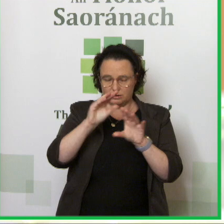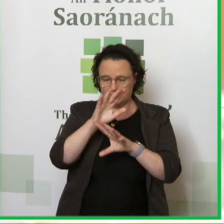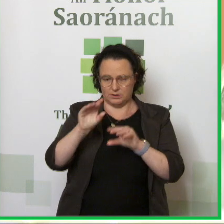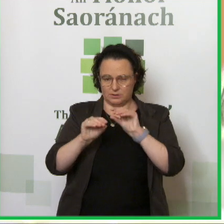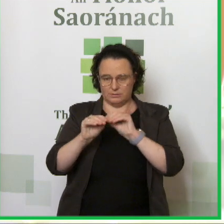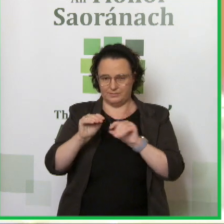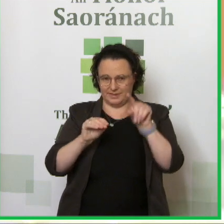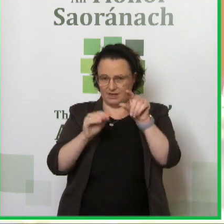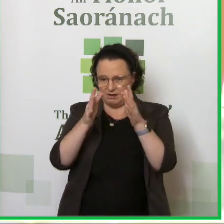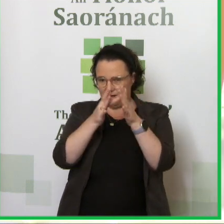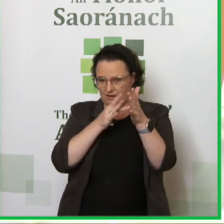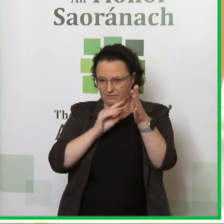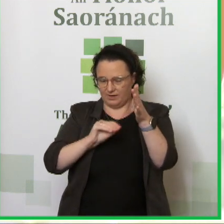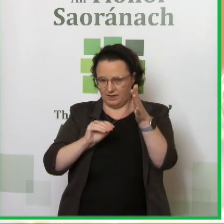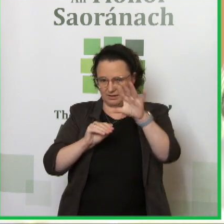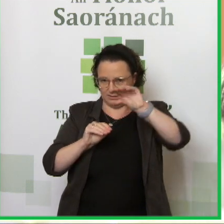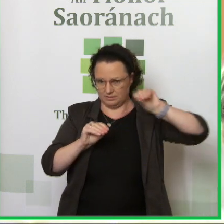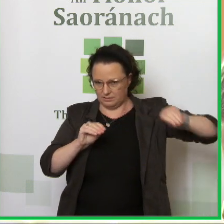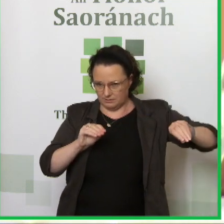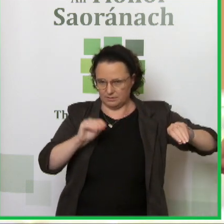best practice. We can stick that in. In the line.